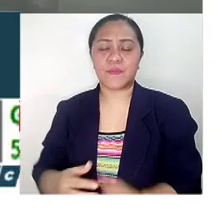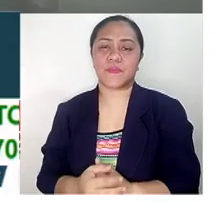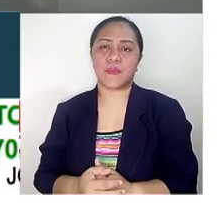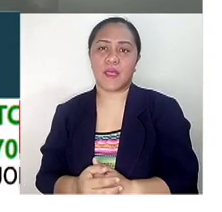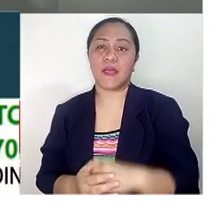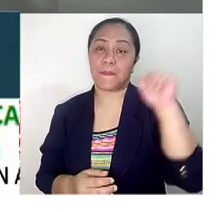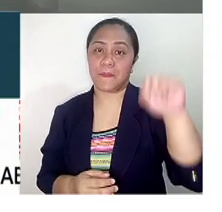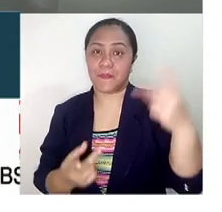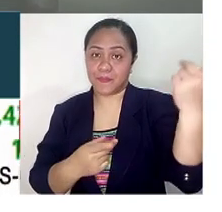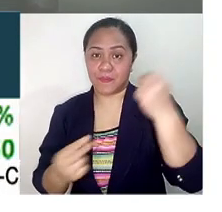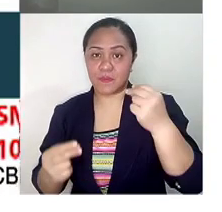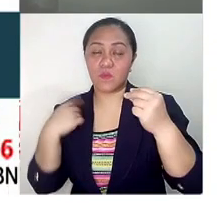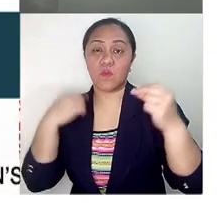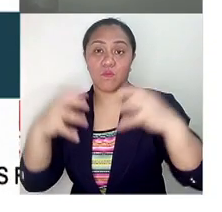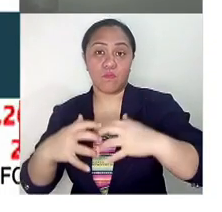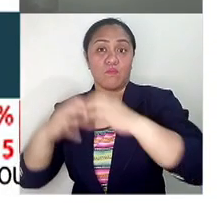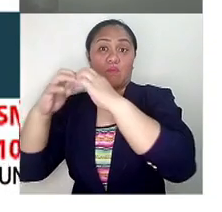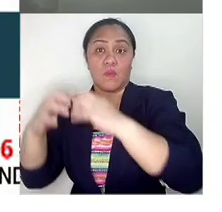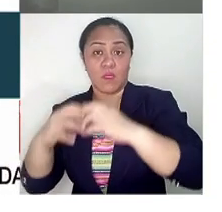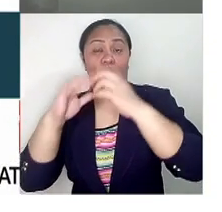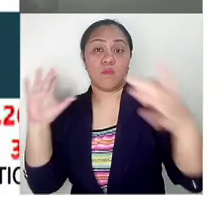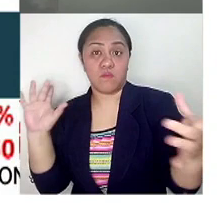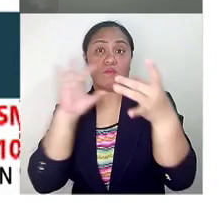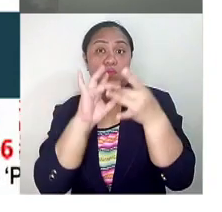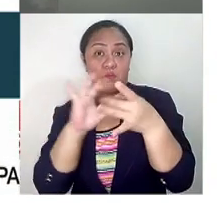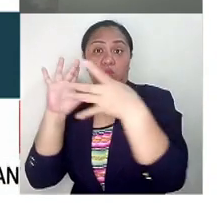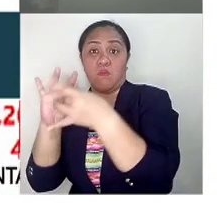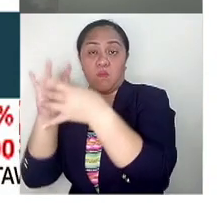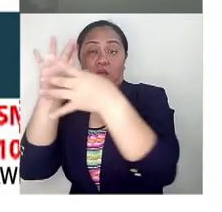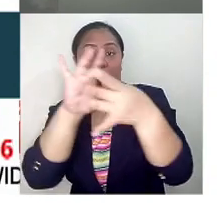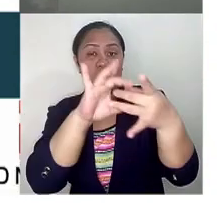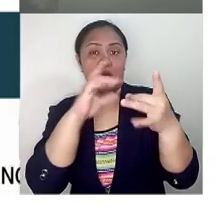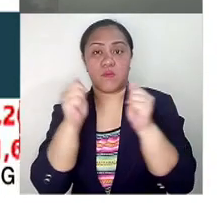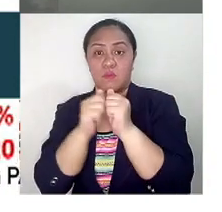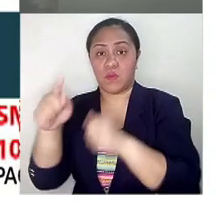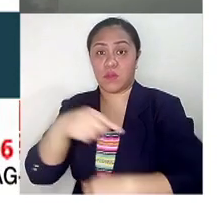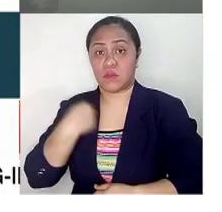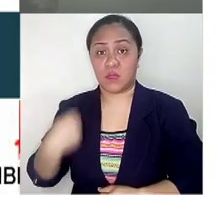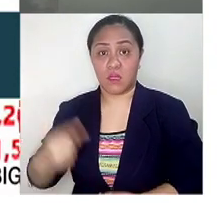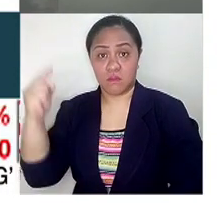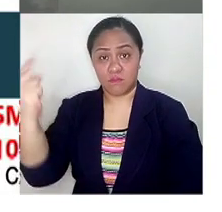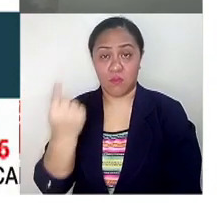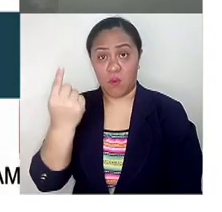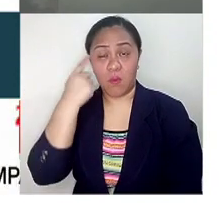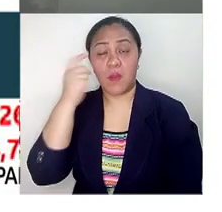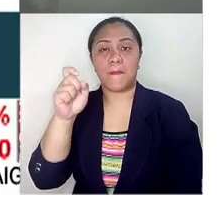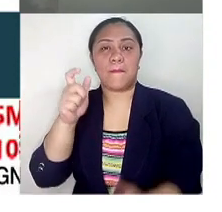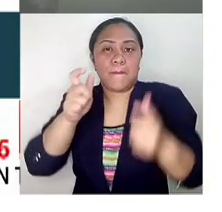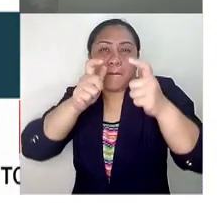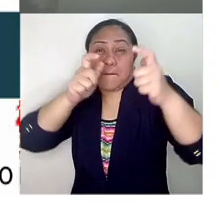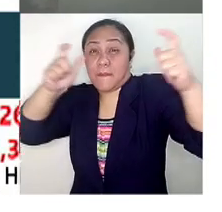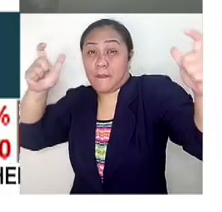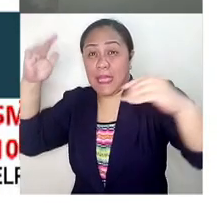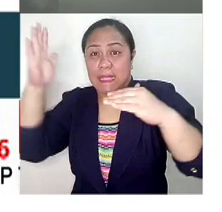our alliances, because if we were to face China alone, then obviously that's a non-starter. They're so much bigger than us. And